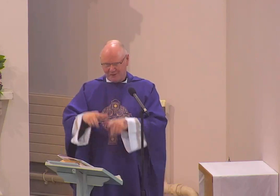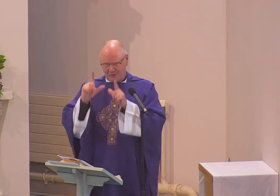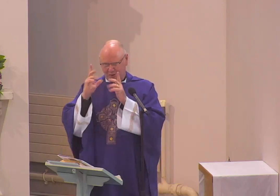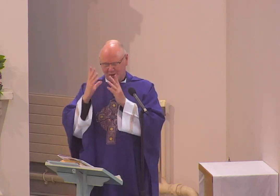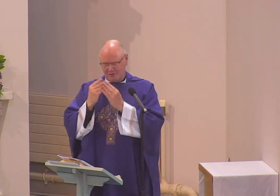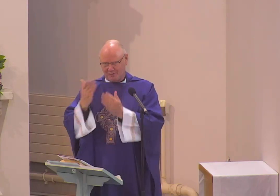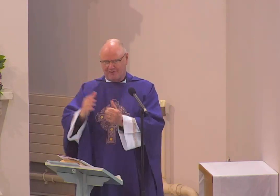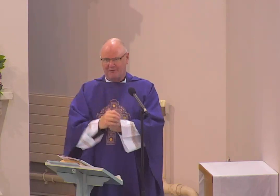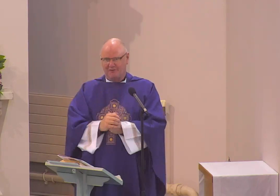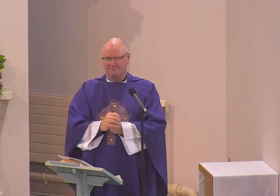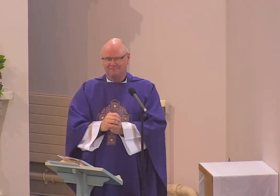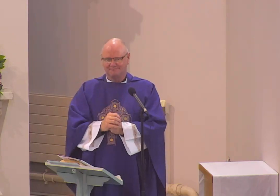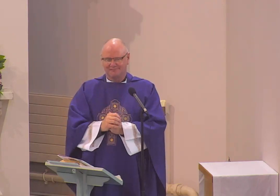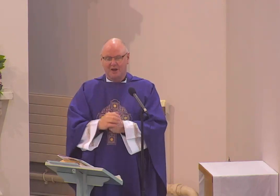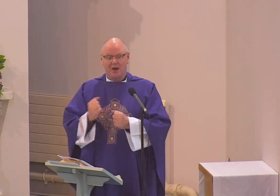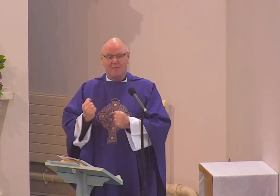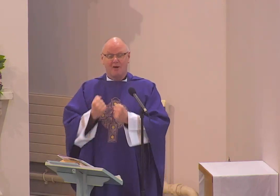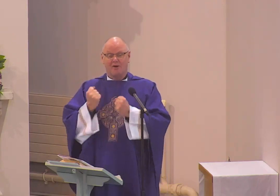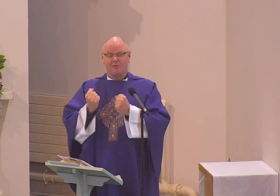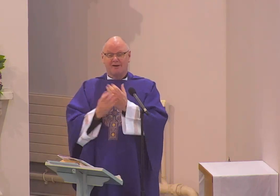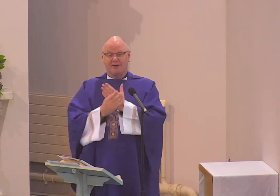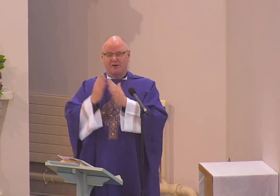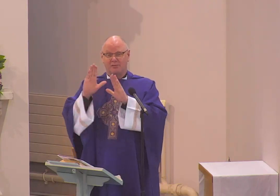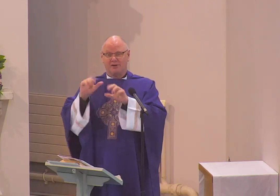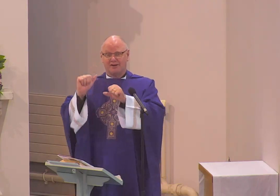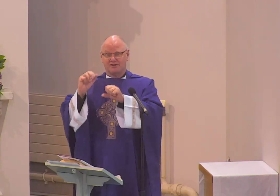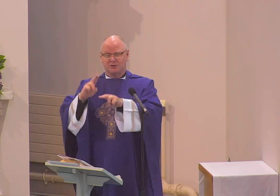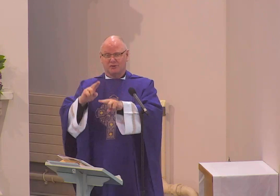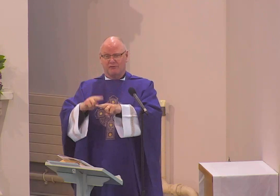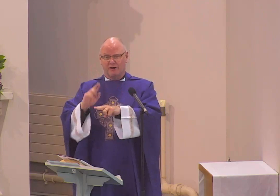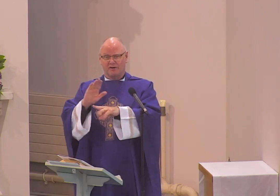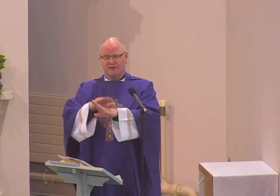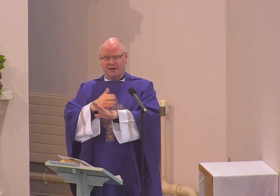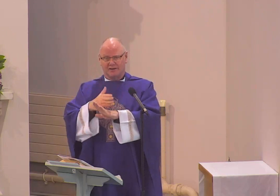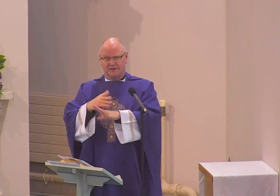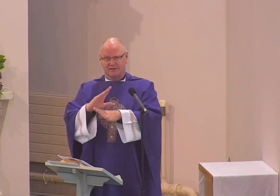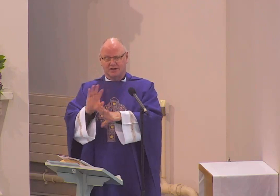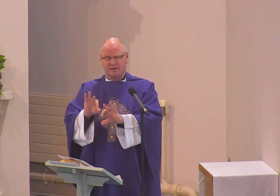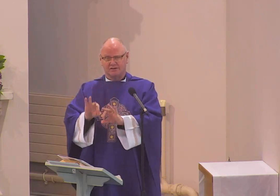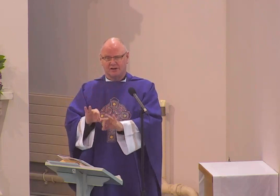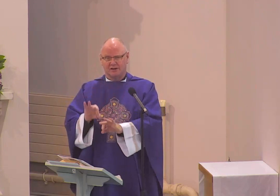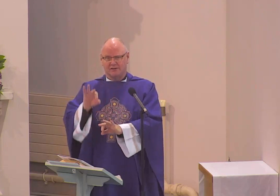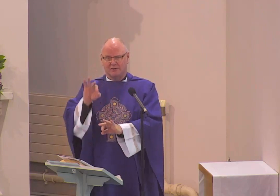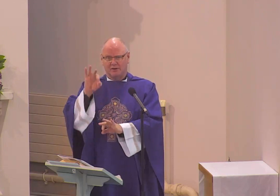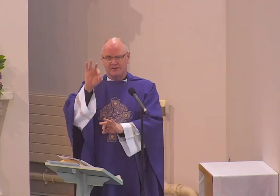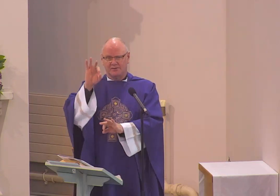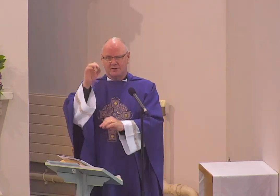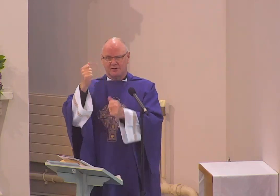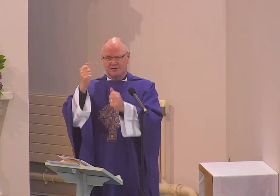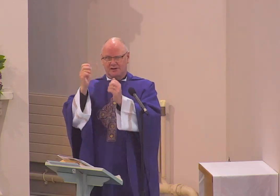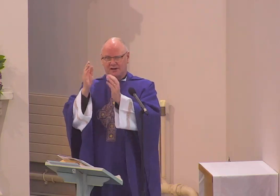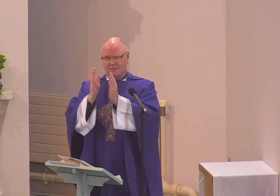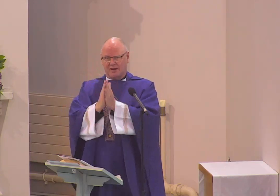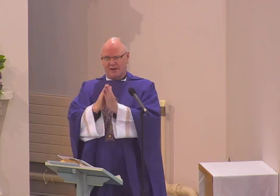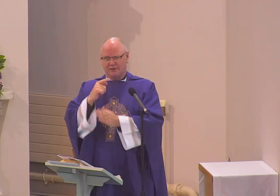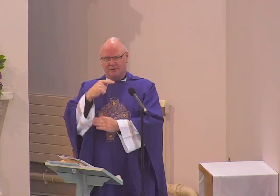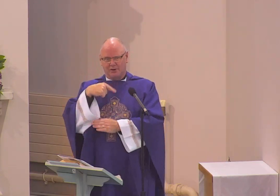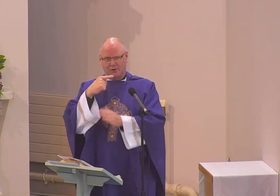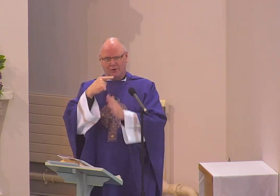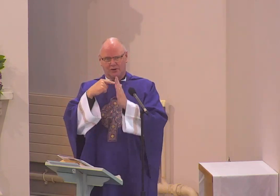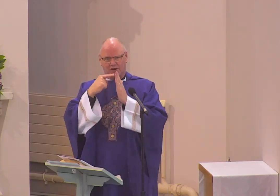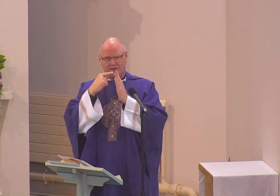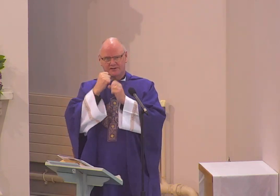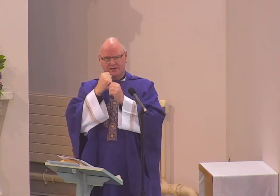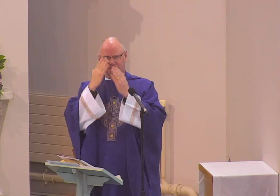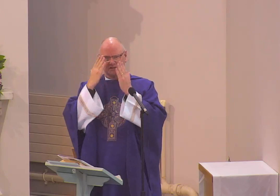The Lord be with you. May Almighty God bless you, Father, and the Son, and the Holy Spirit. Amen.